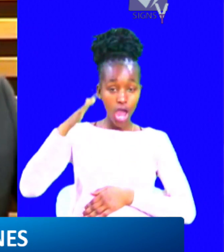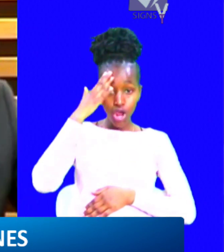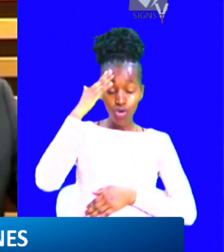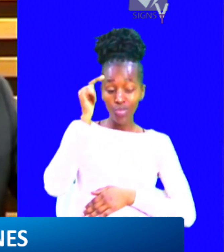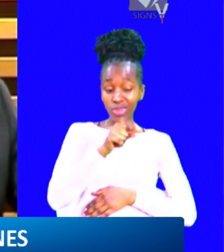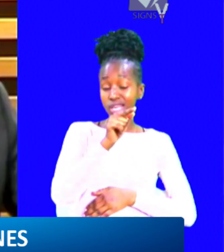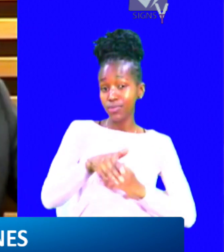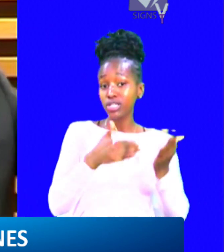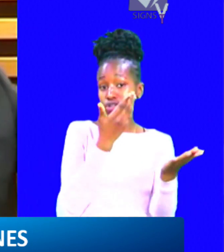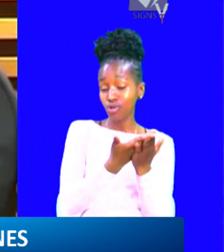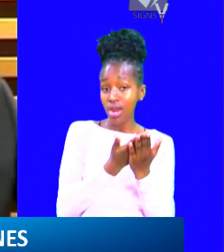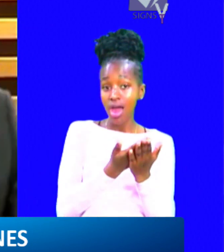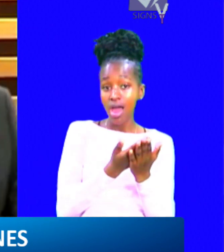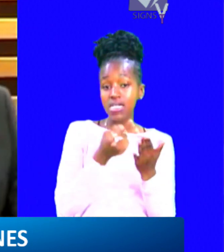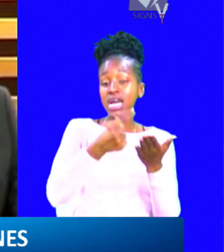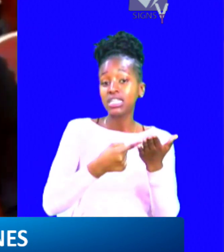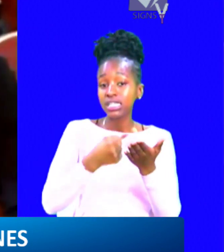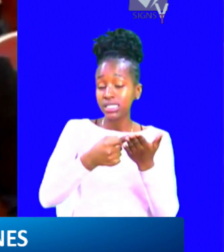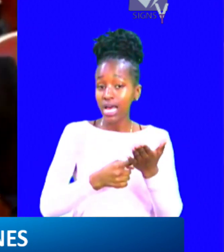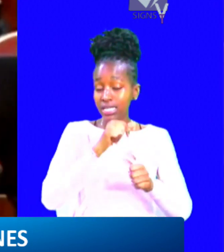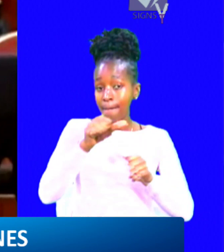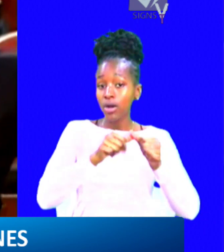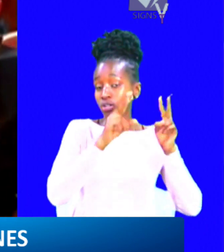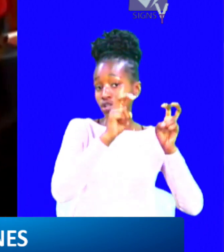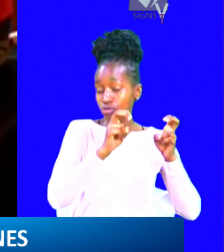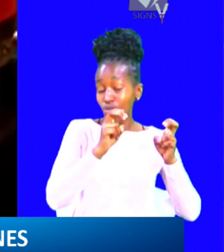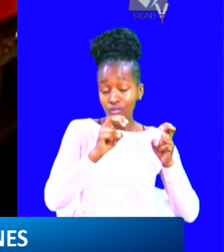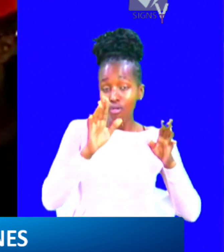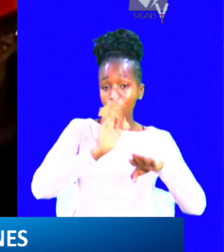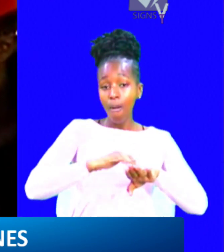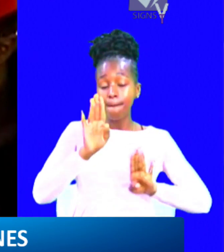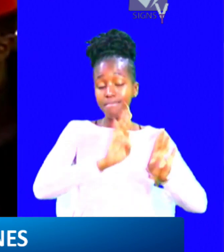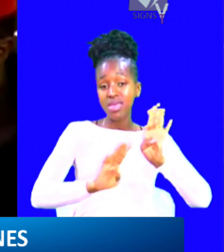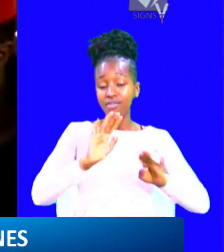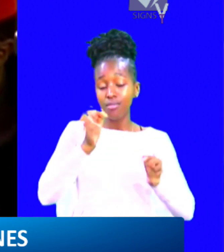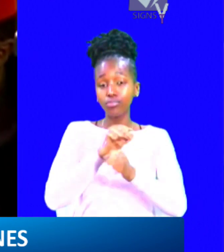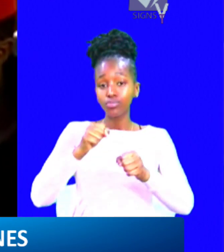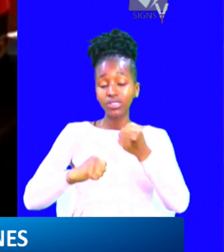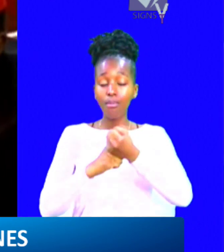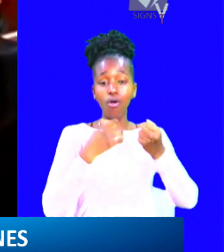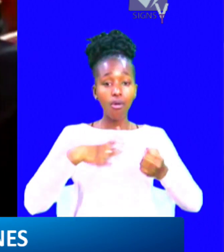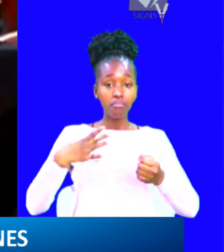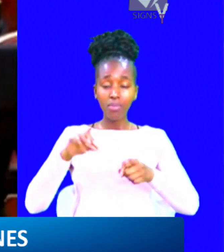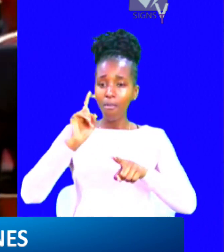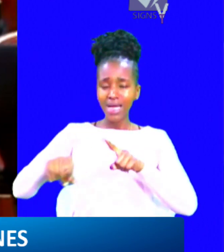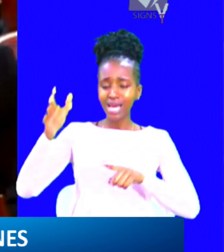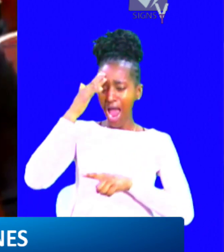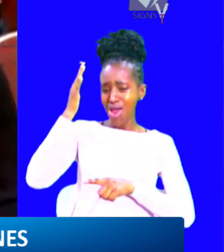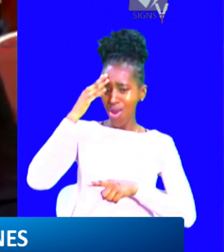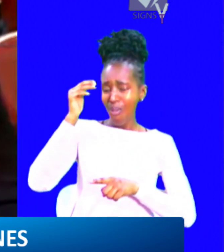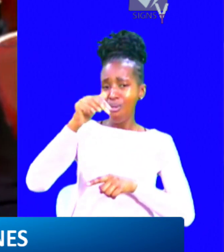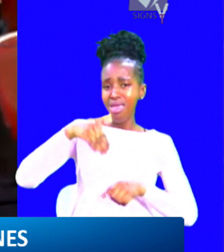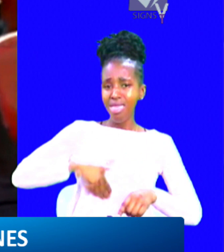petition goes to the issues of morality. We cannot continue supporting TikTok when our young people are using the